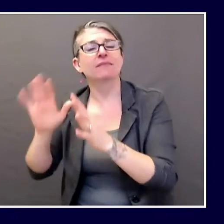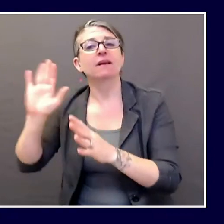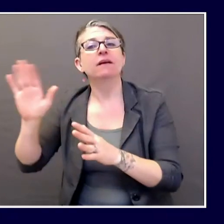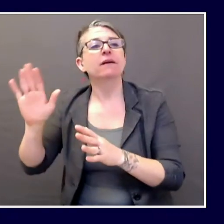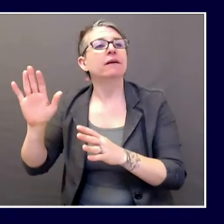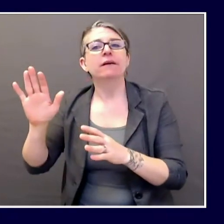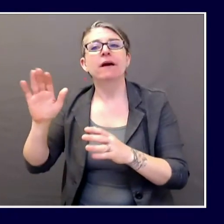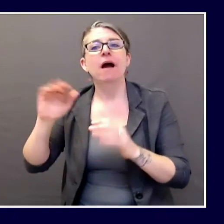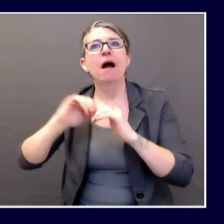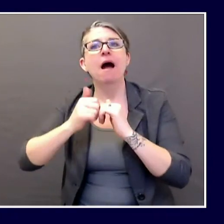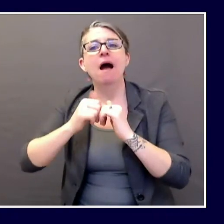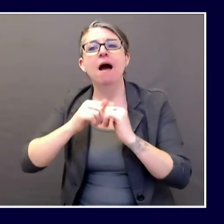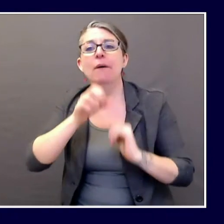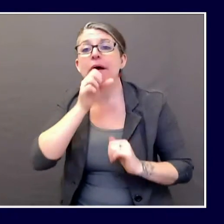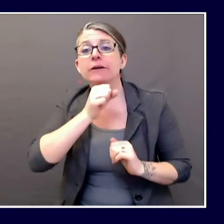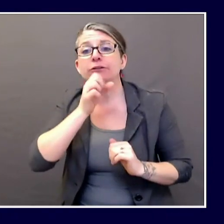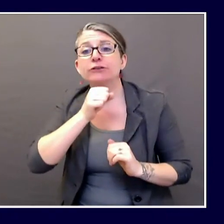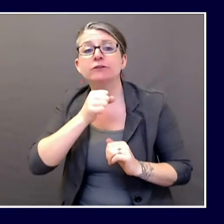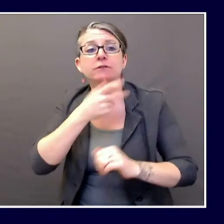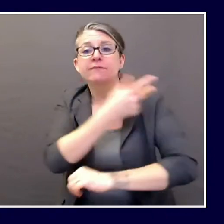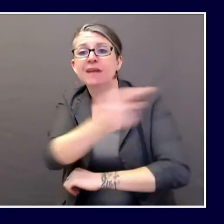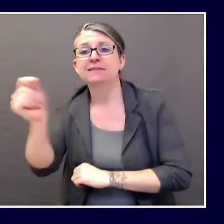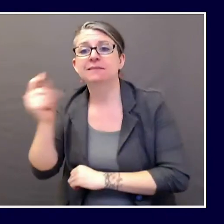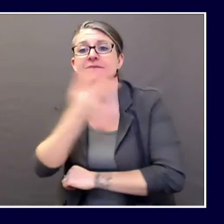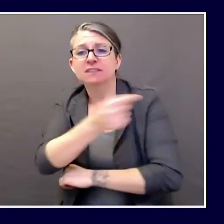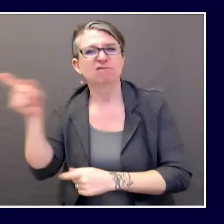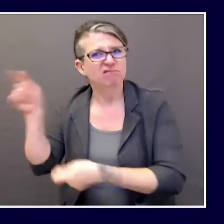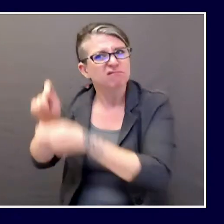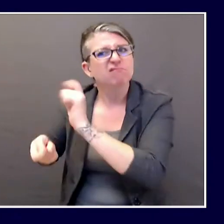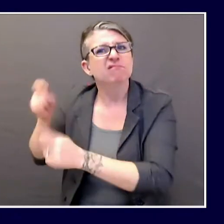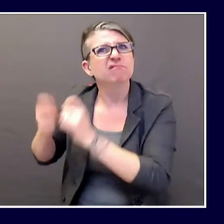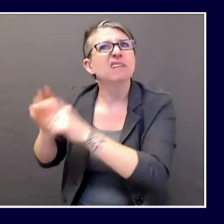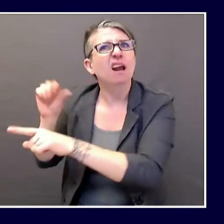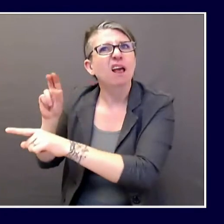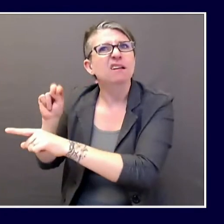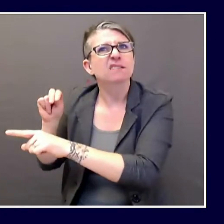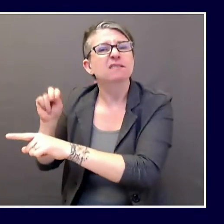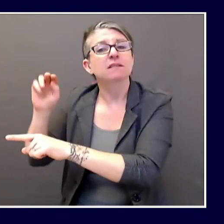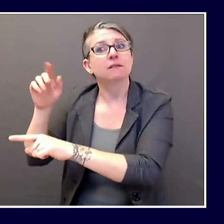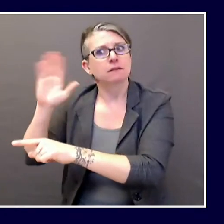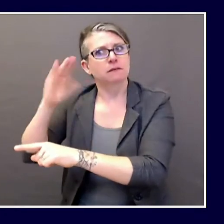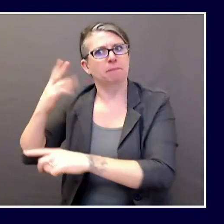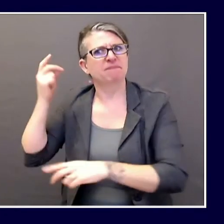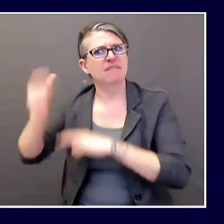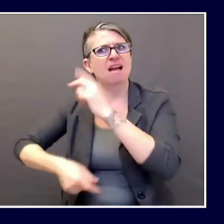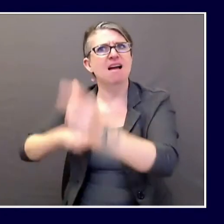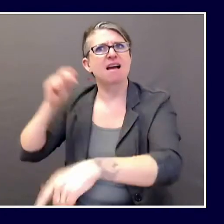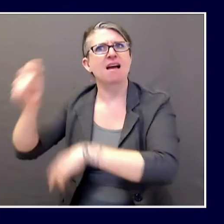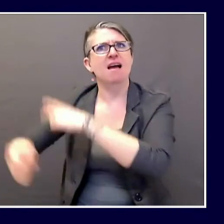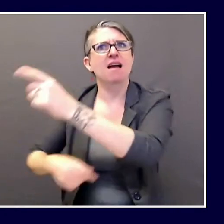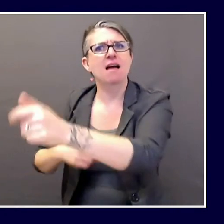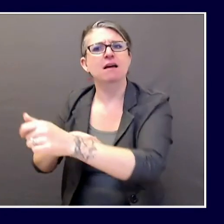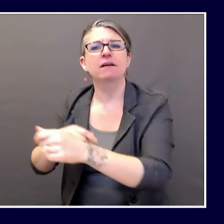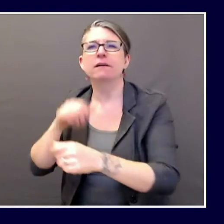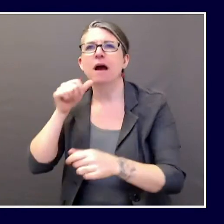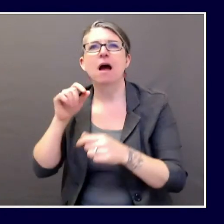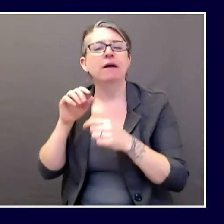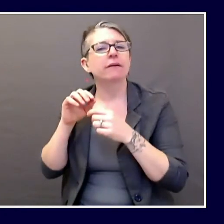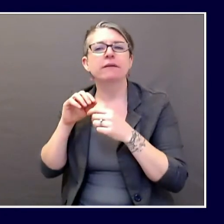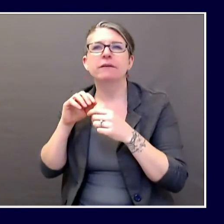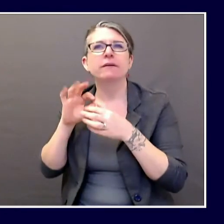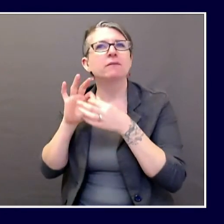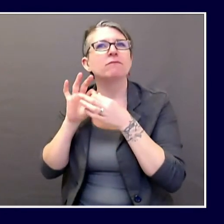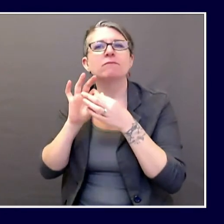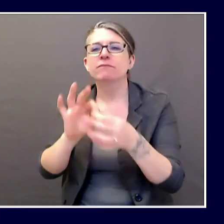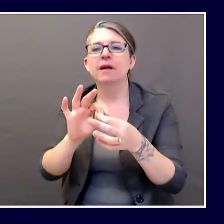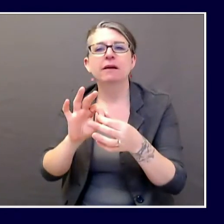eligible all at once on May 1st. Is there any talk about that? I've chatted with counterparts of mine, including in Connecticut, as well